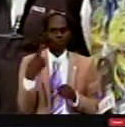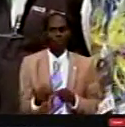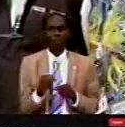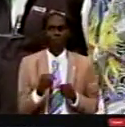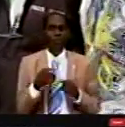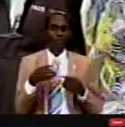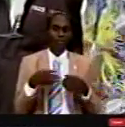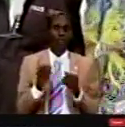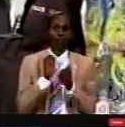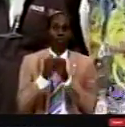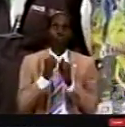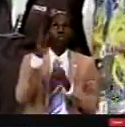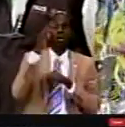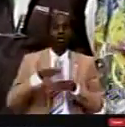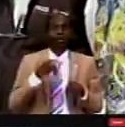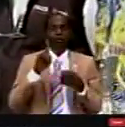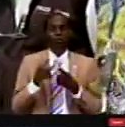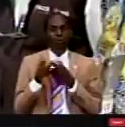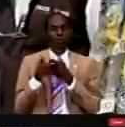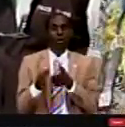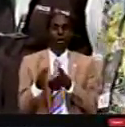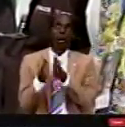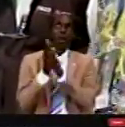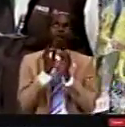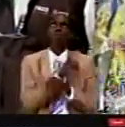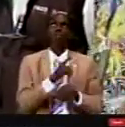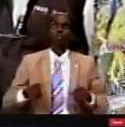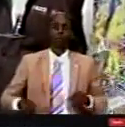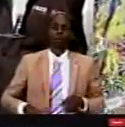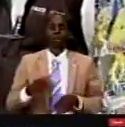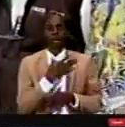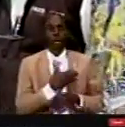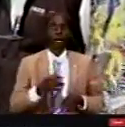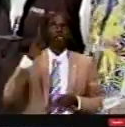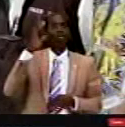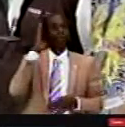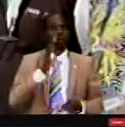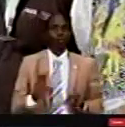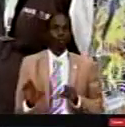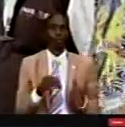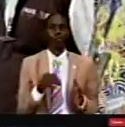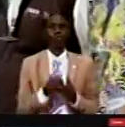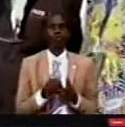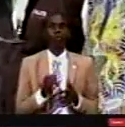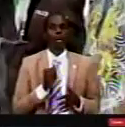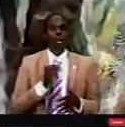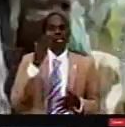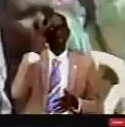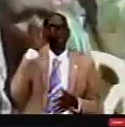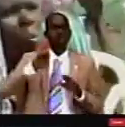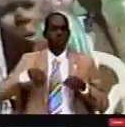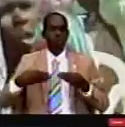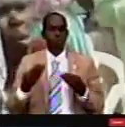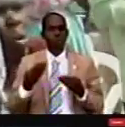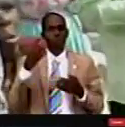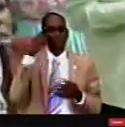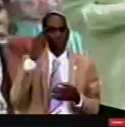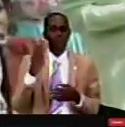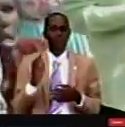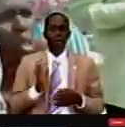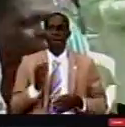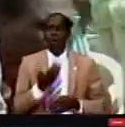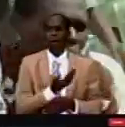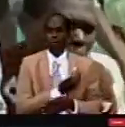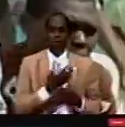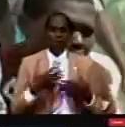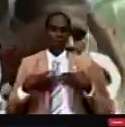as the Lord and He will do it and you know he provided to our cure a complete kill our